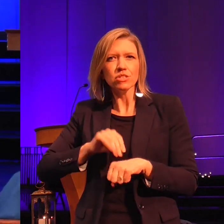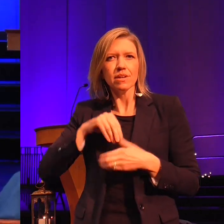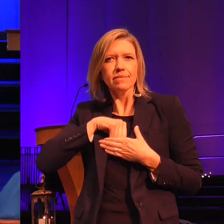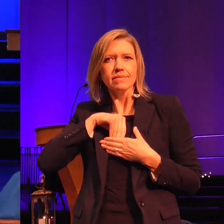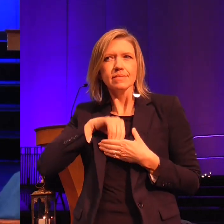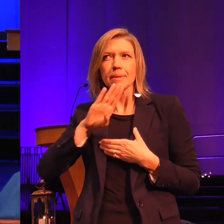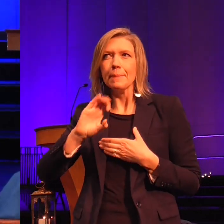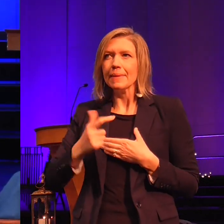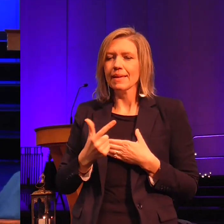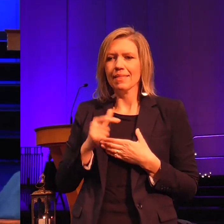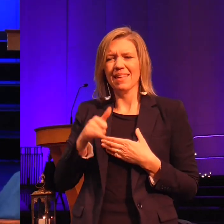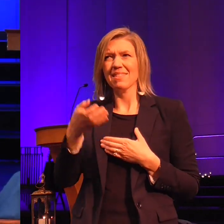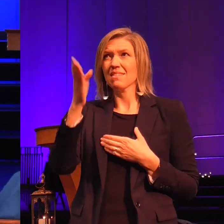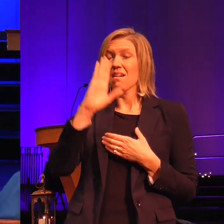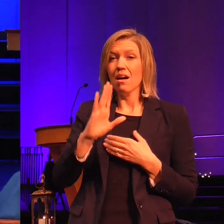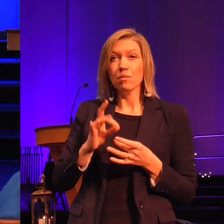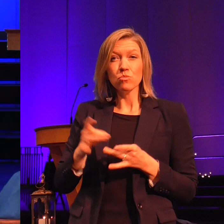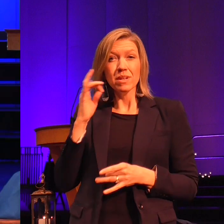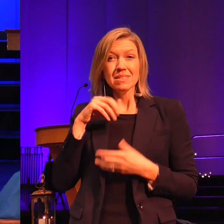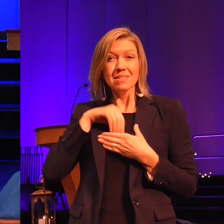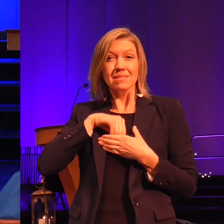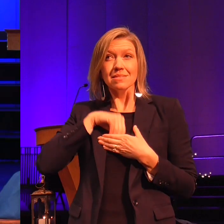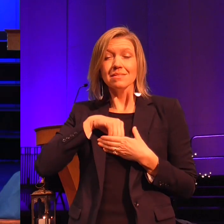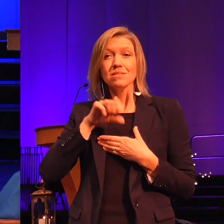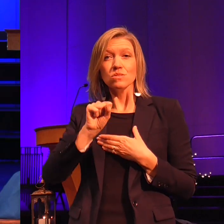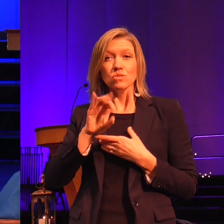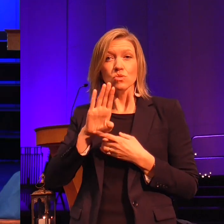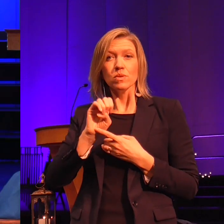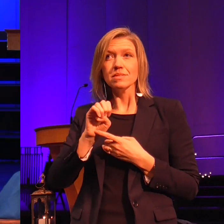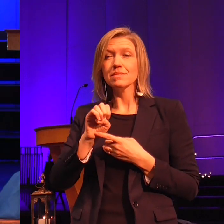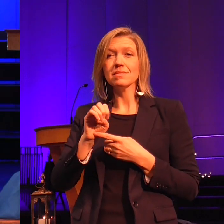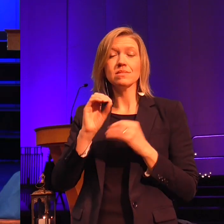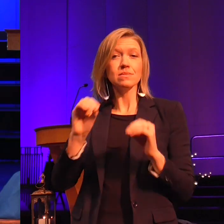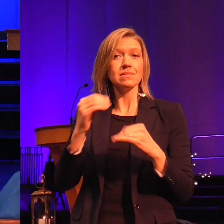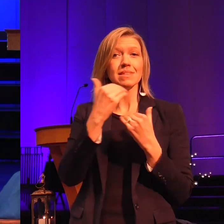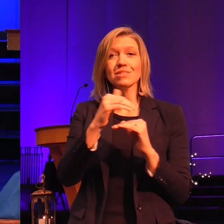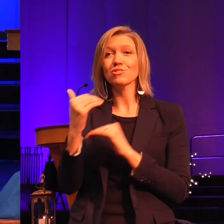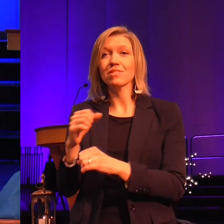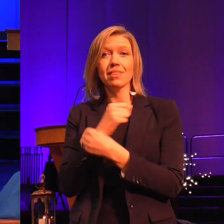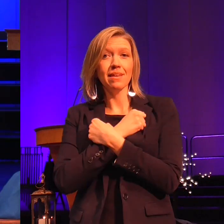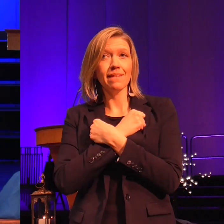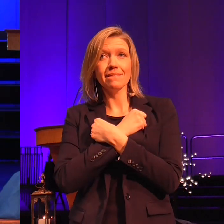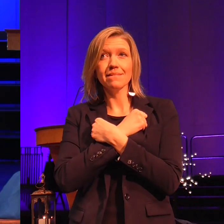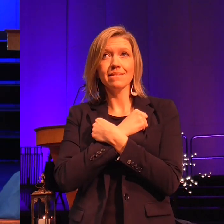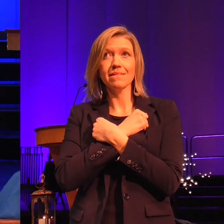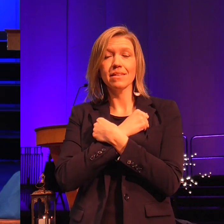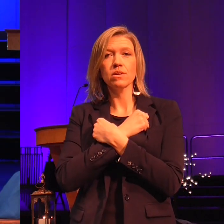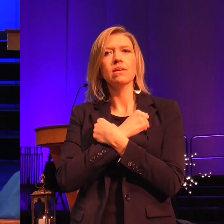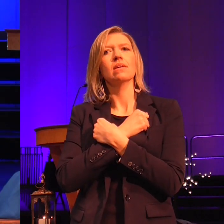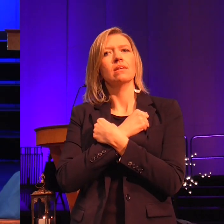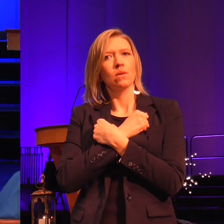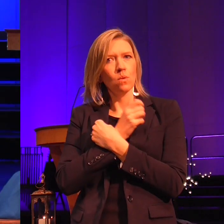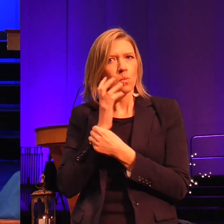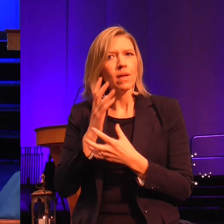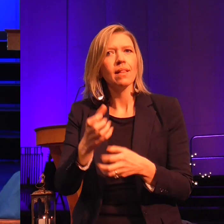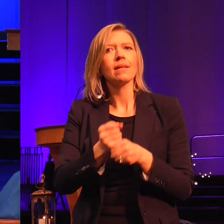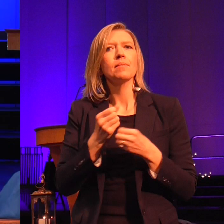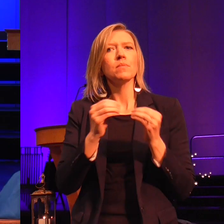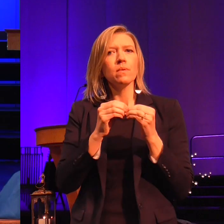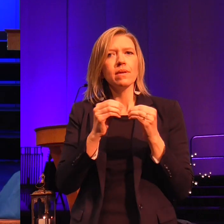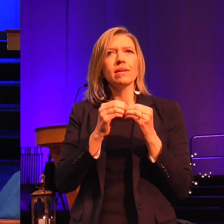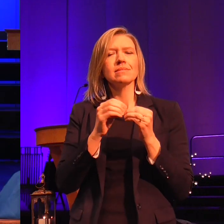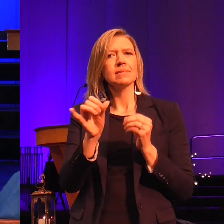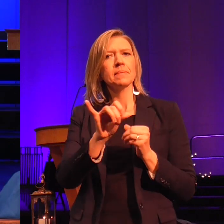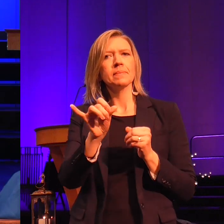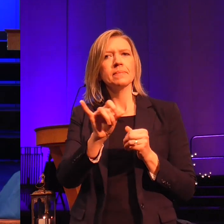God presence at the source of us that is the unconditional love, we get more of that. So it